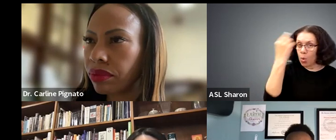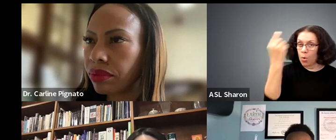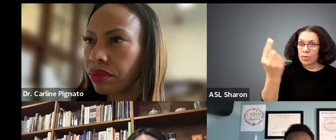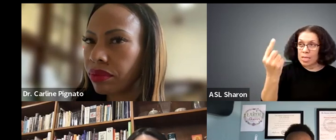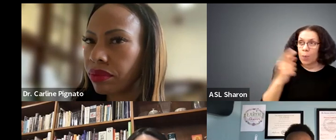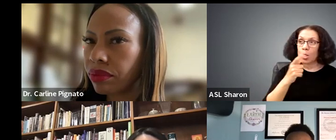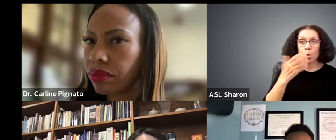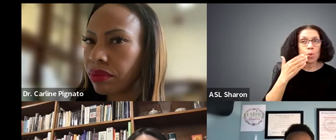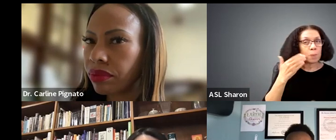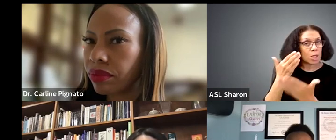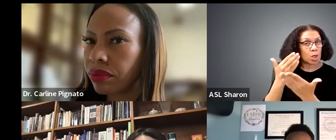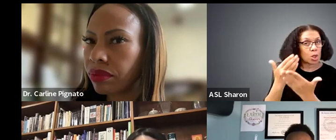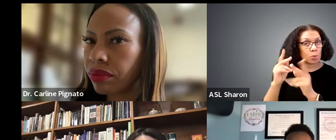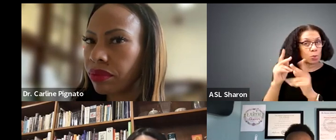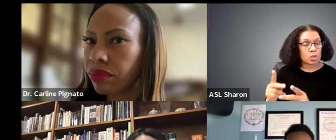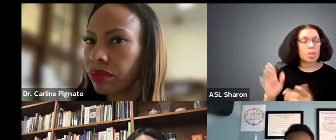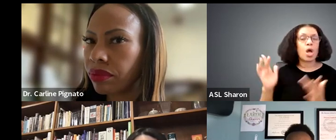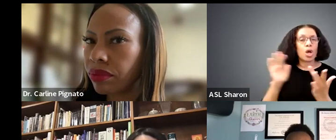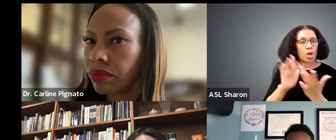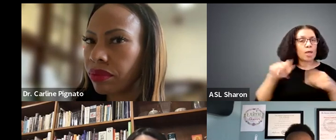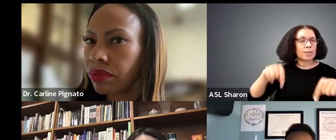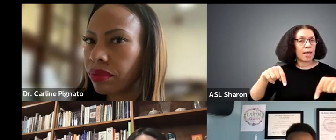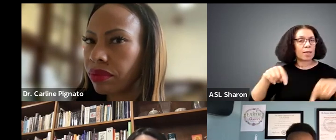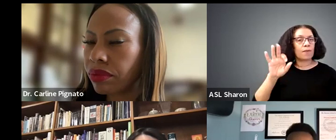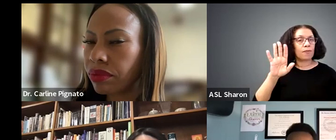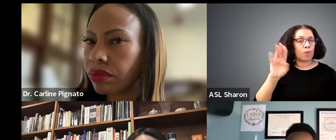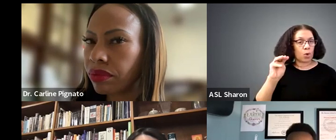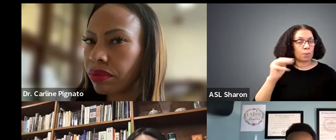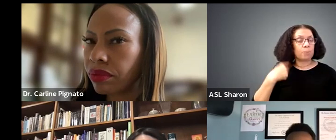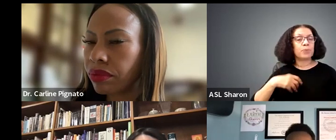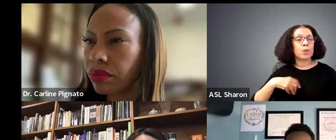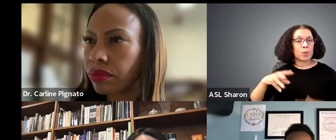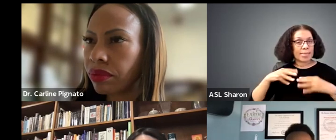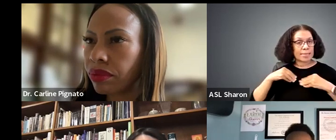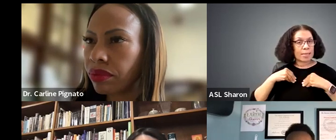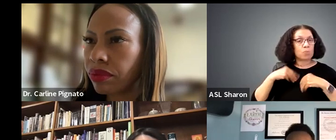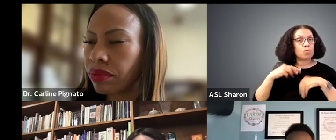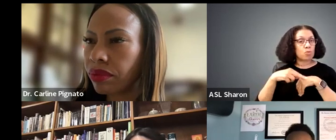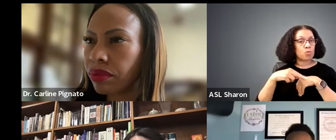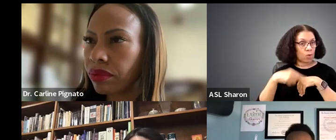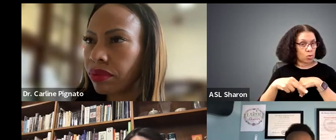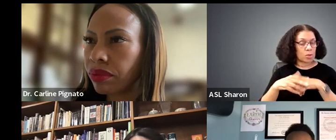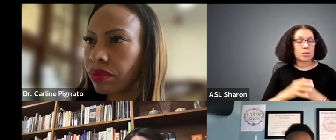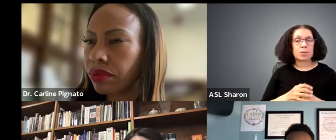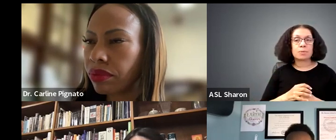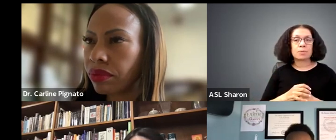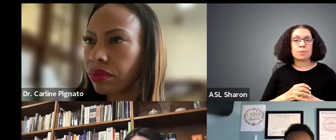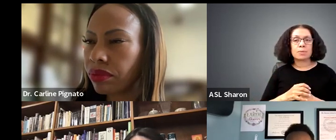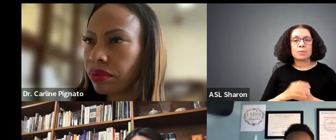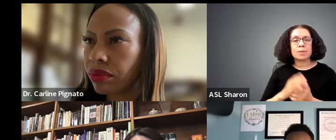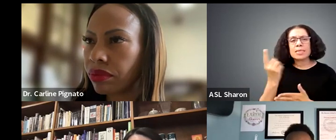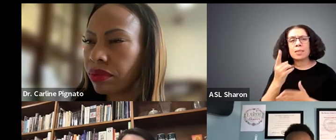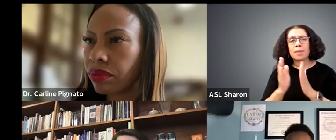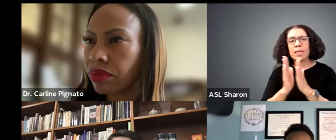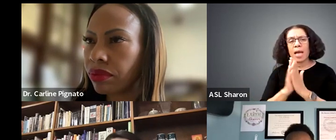look at, just contact the firm. We do take referrals. A question about the vetting was raised, which is a